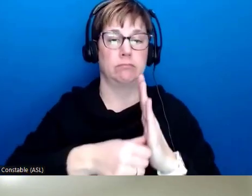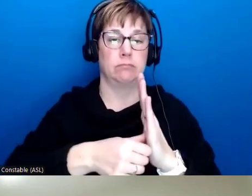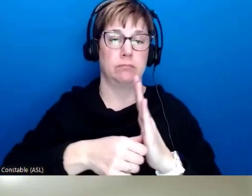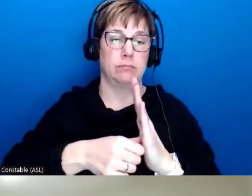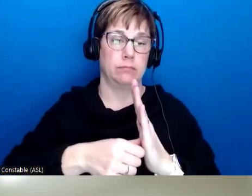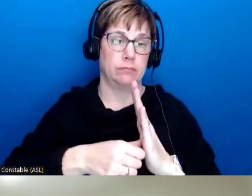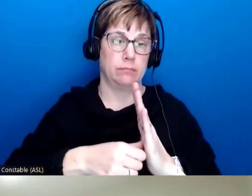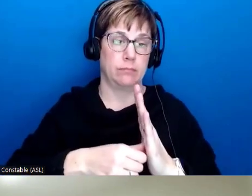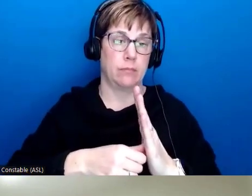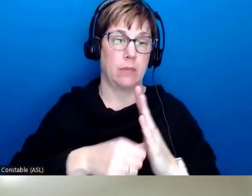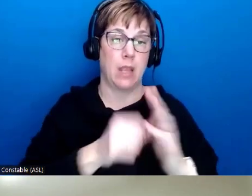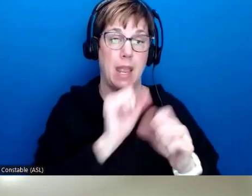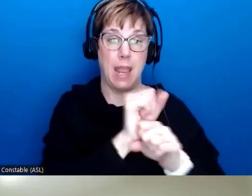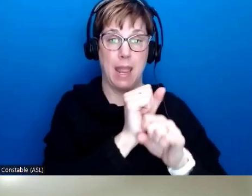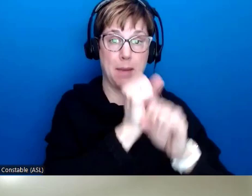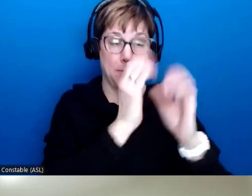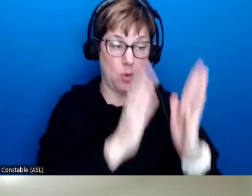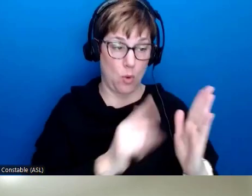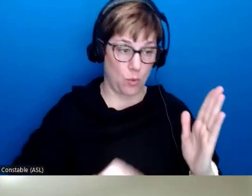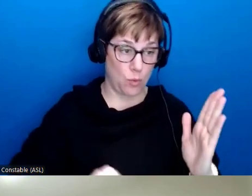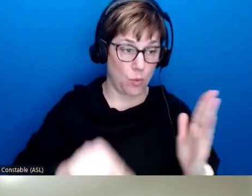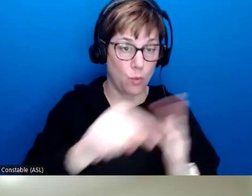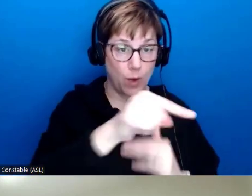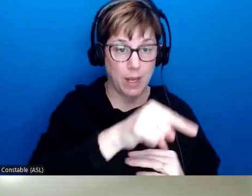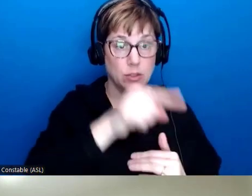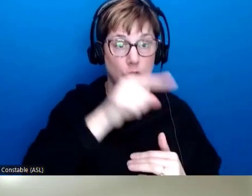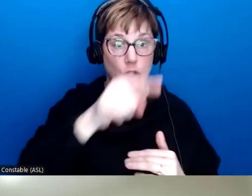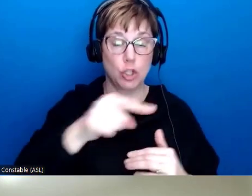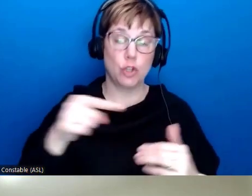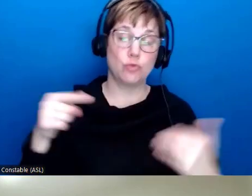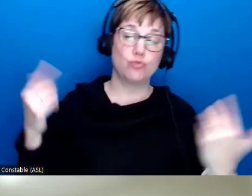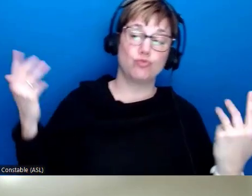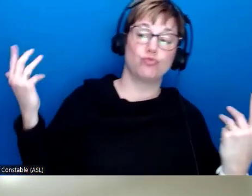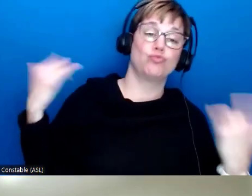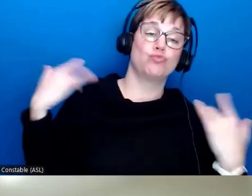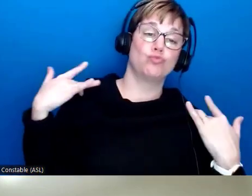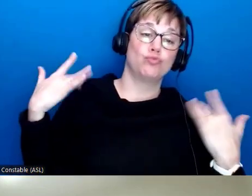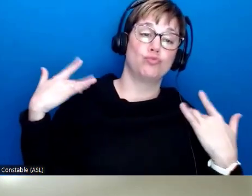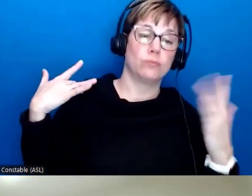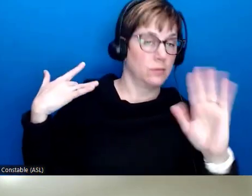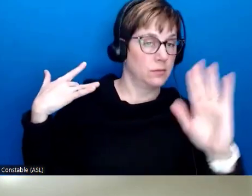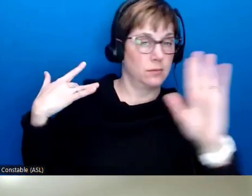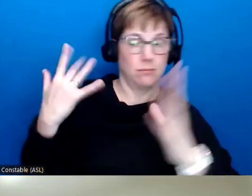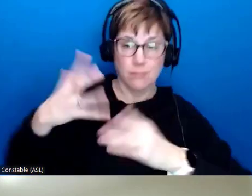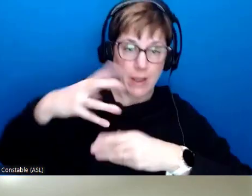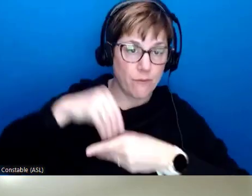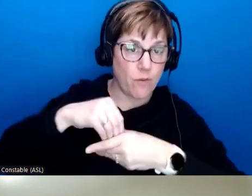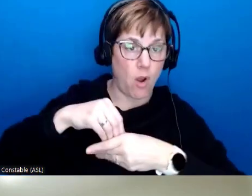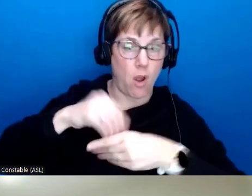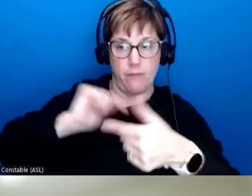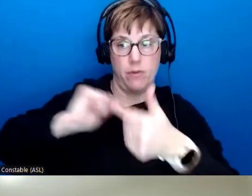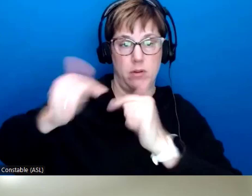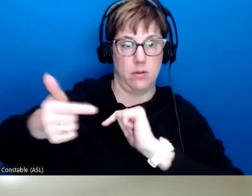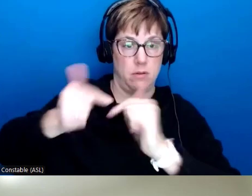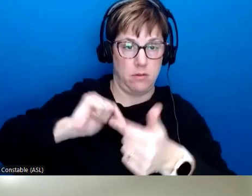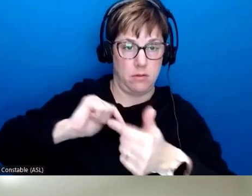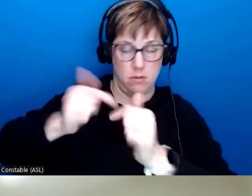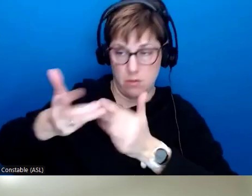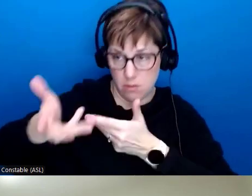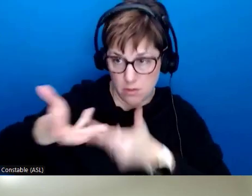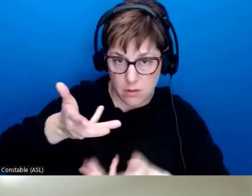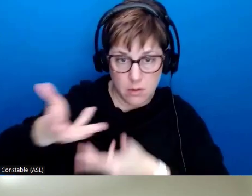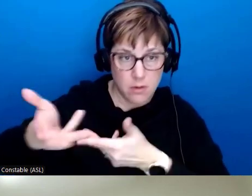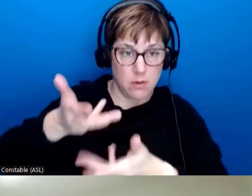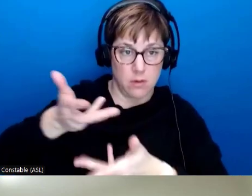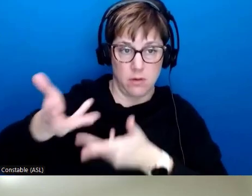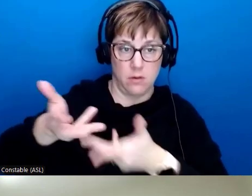important for employees to participate in the interactive process. It's employees that haven't engaged in